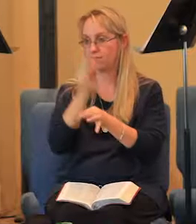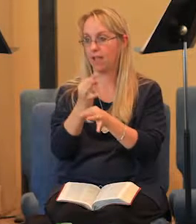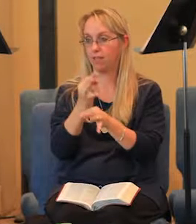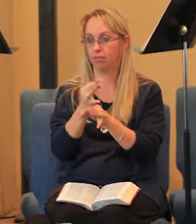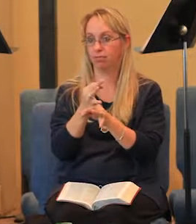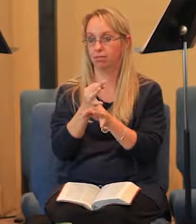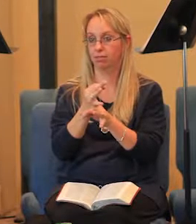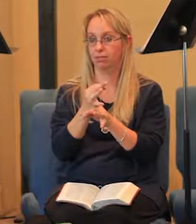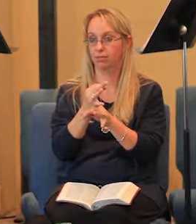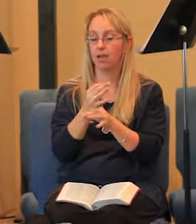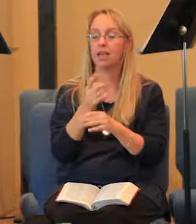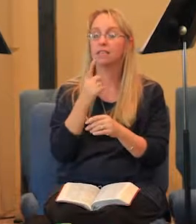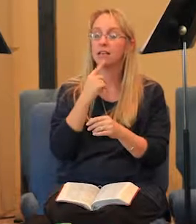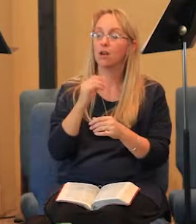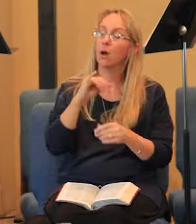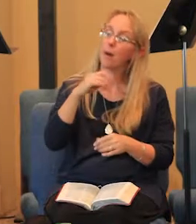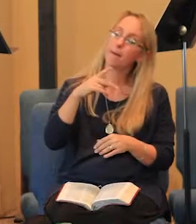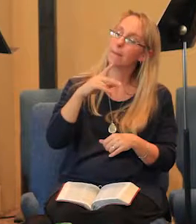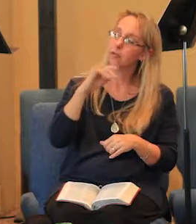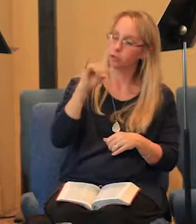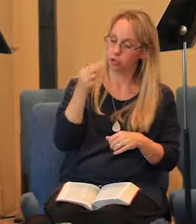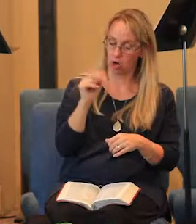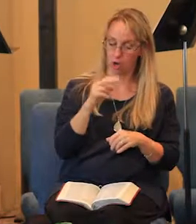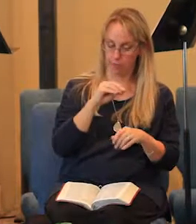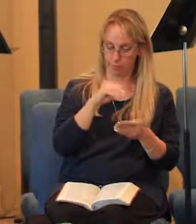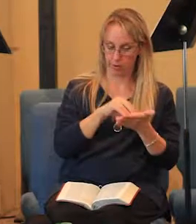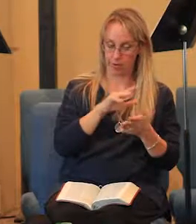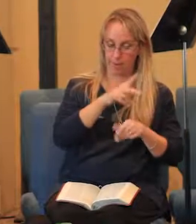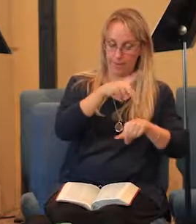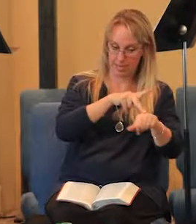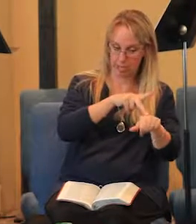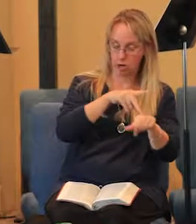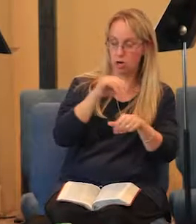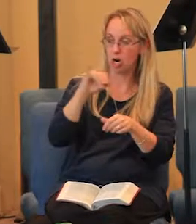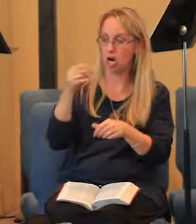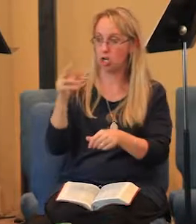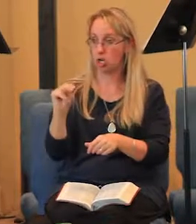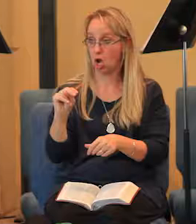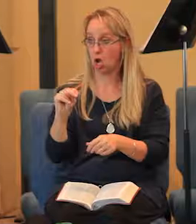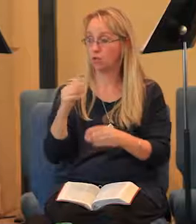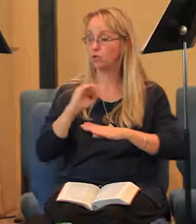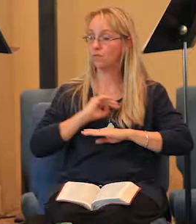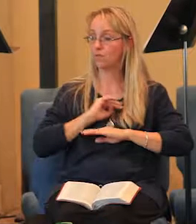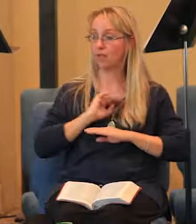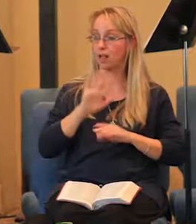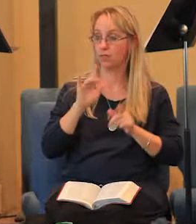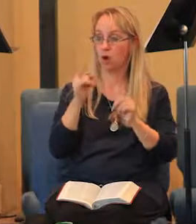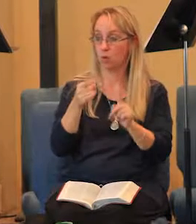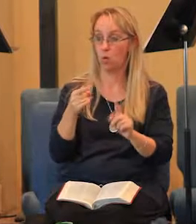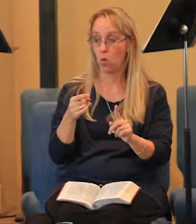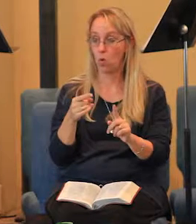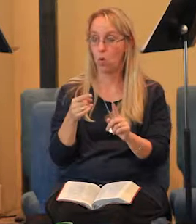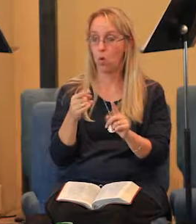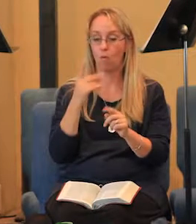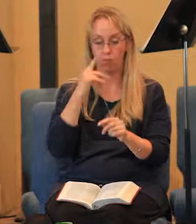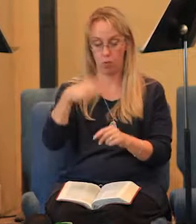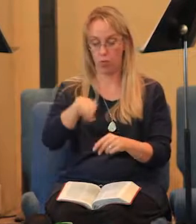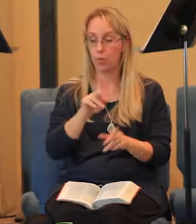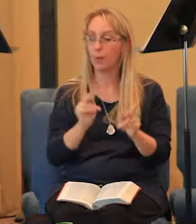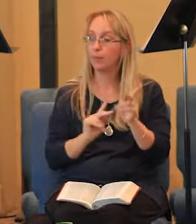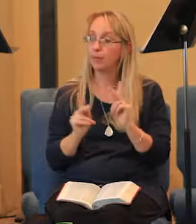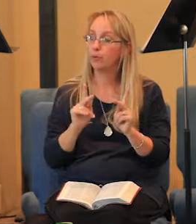God put Peter and John in the position to fulfill their mission to those